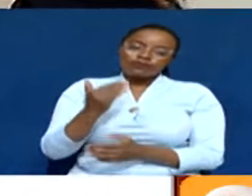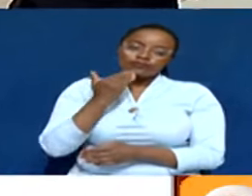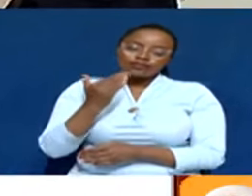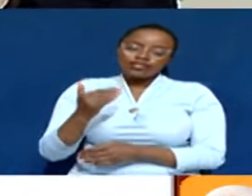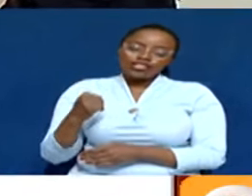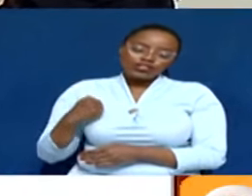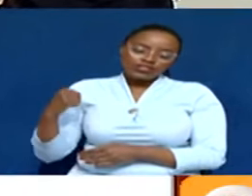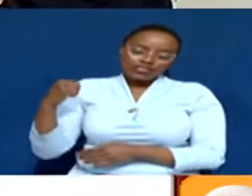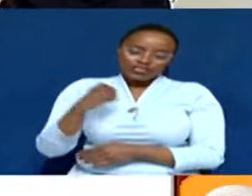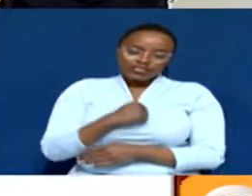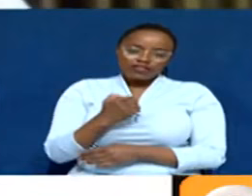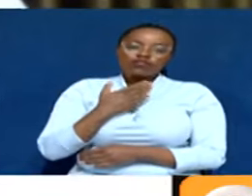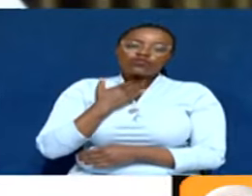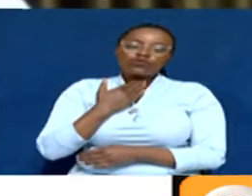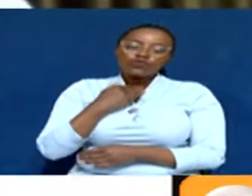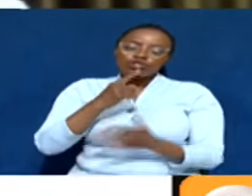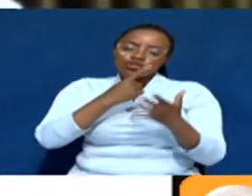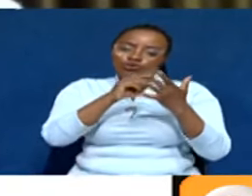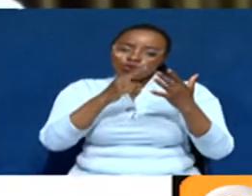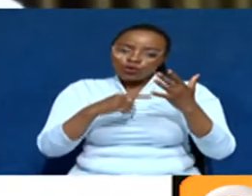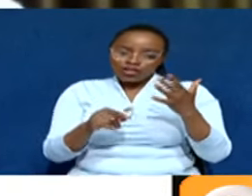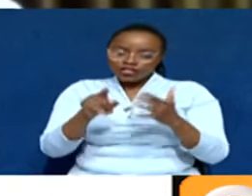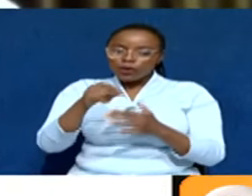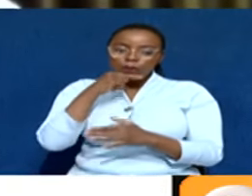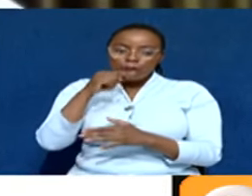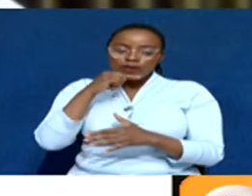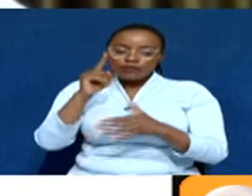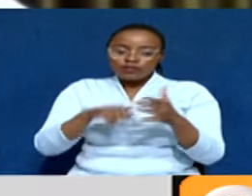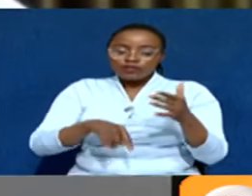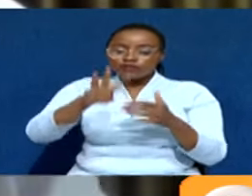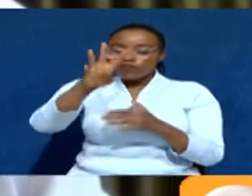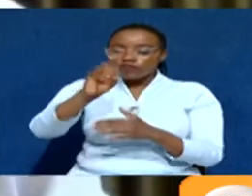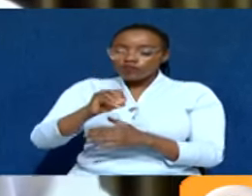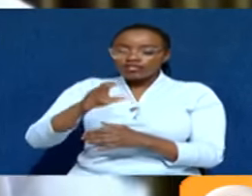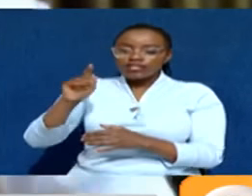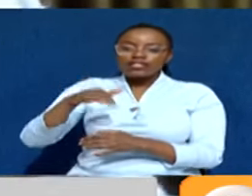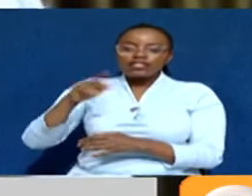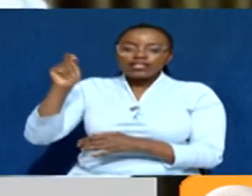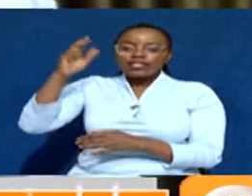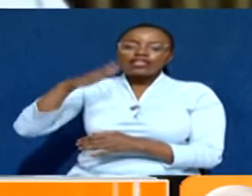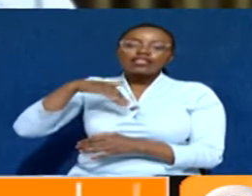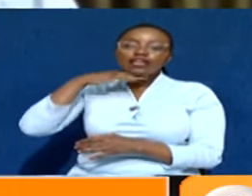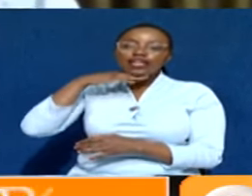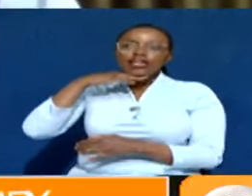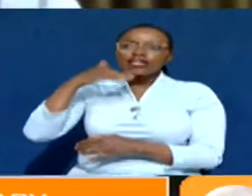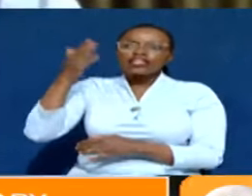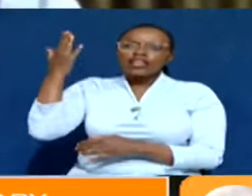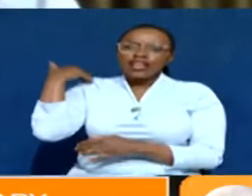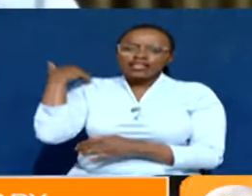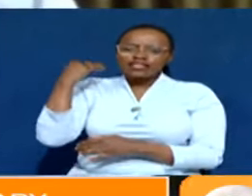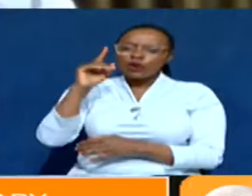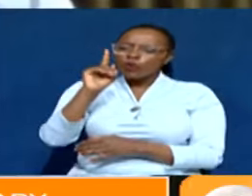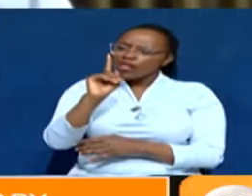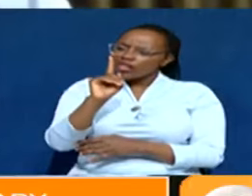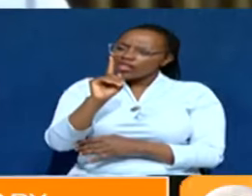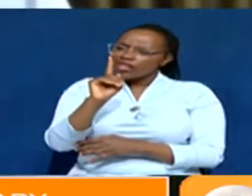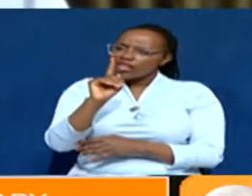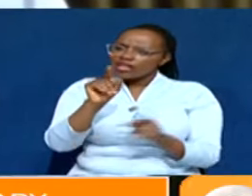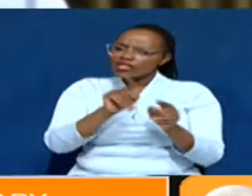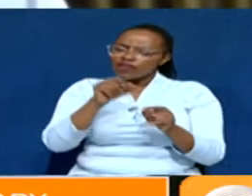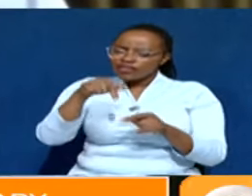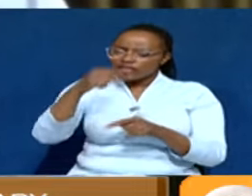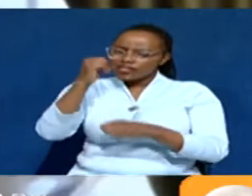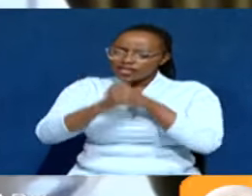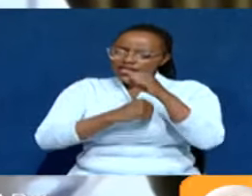Thank you, Jeff. One, let me correct you. You mentioned that 40 Kenyans have died in the last one in the